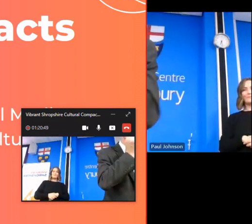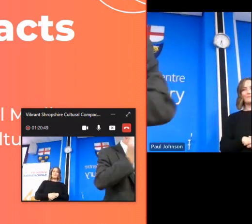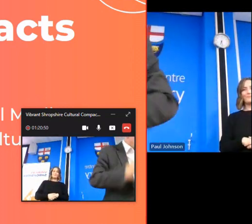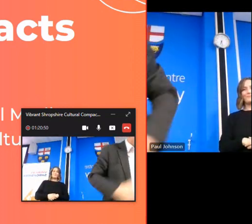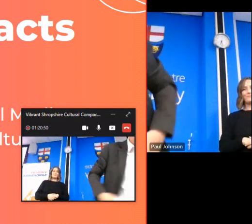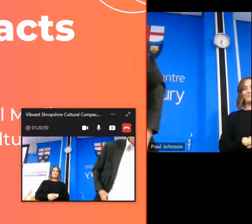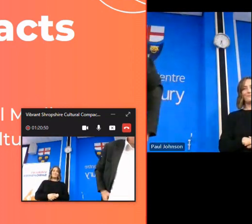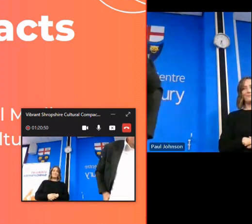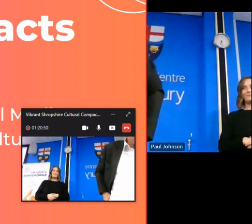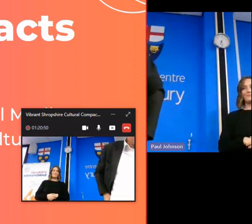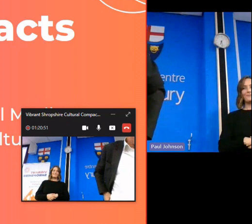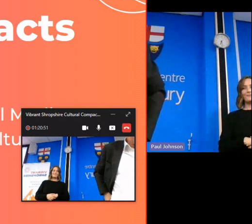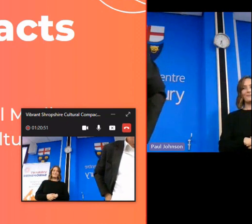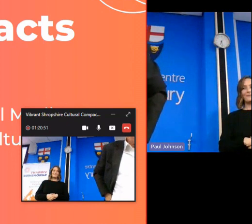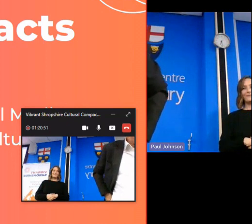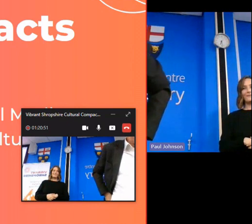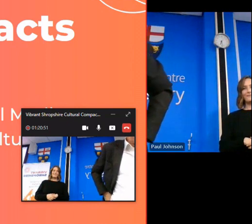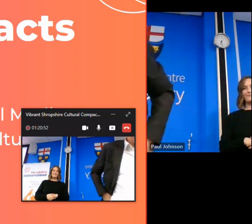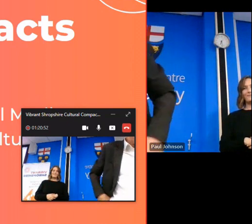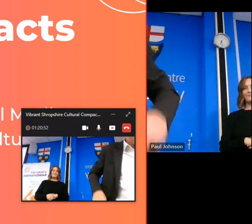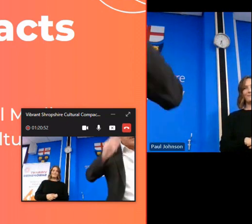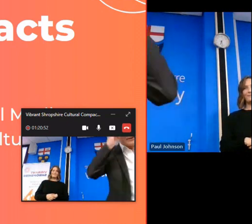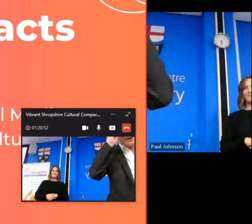uh